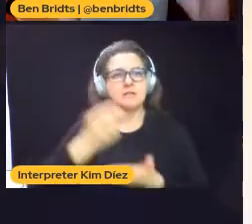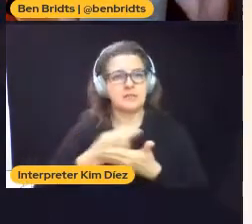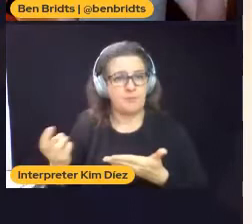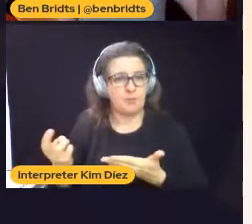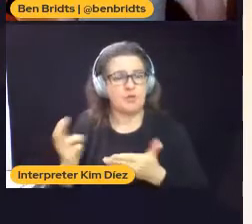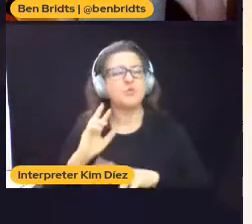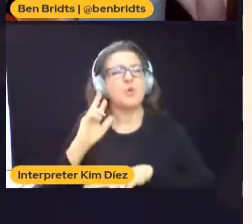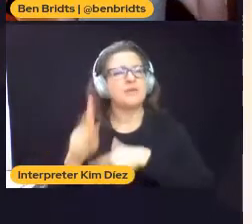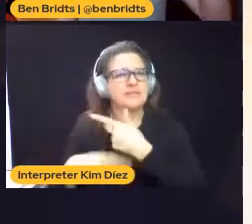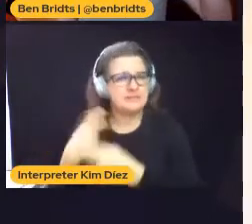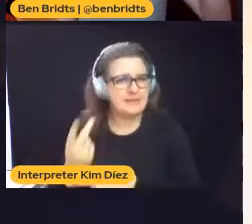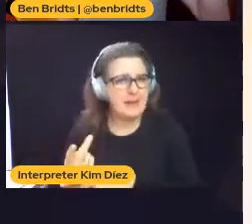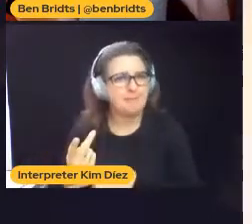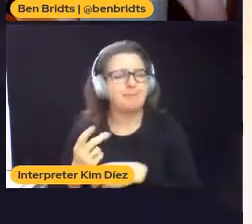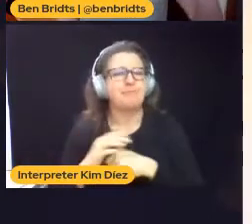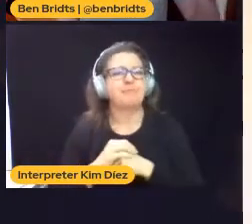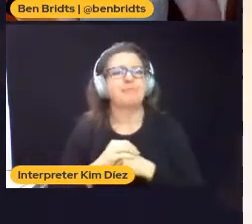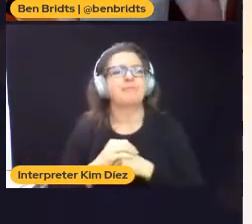type custom